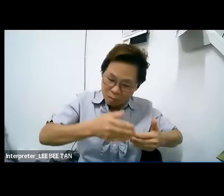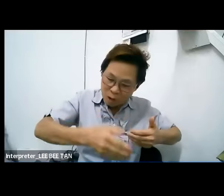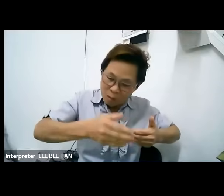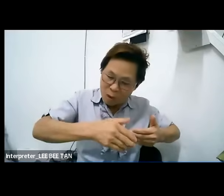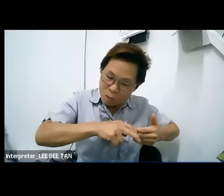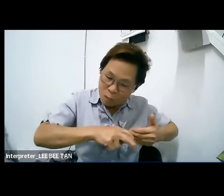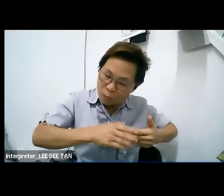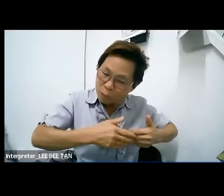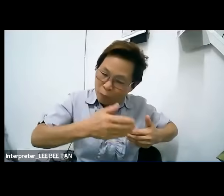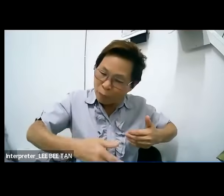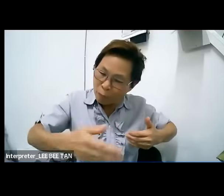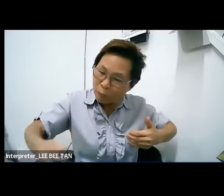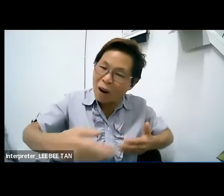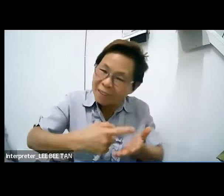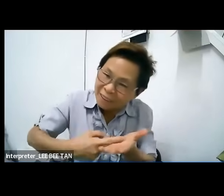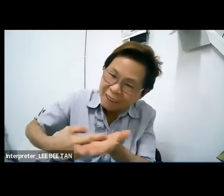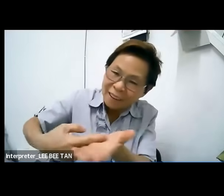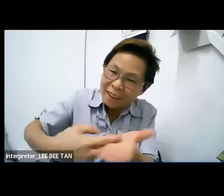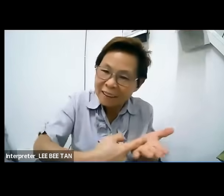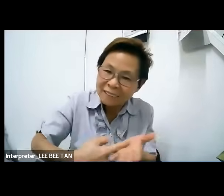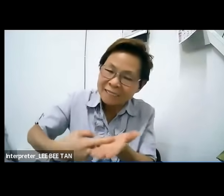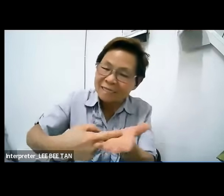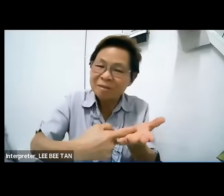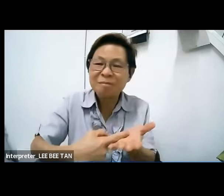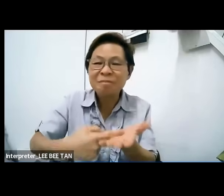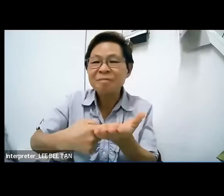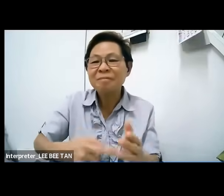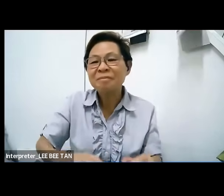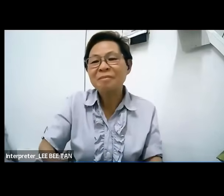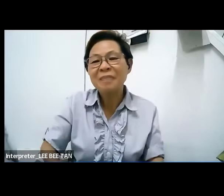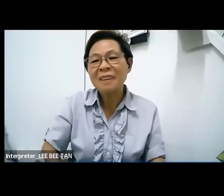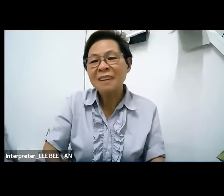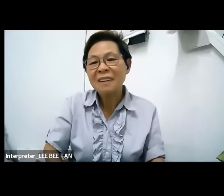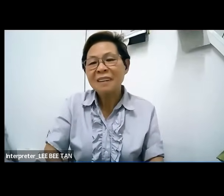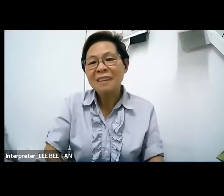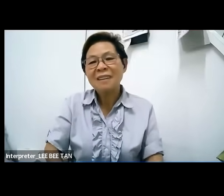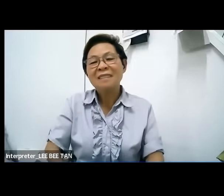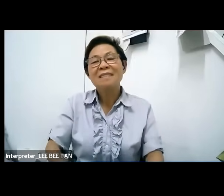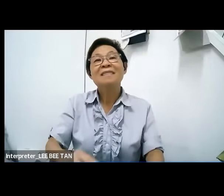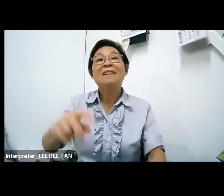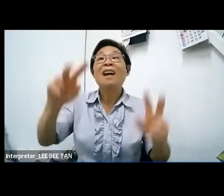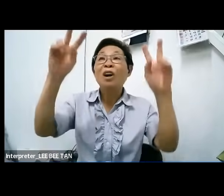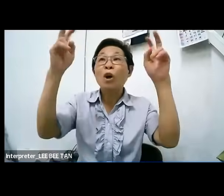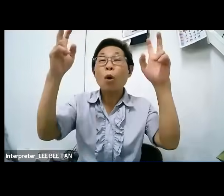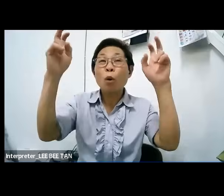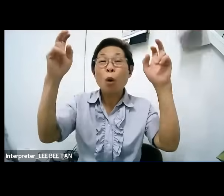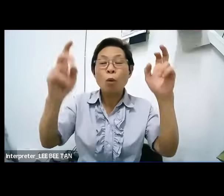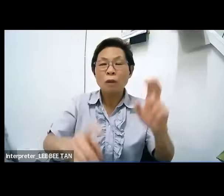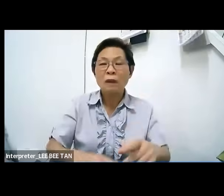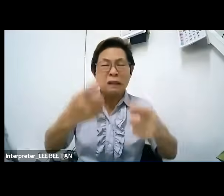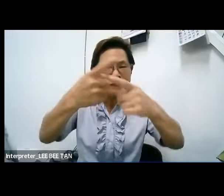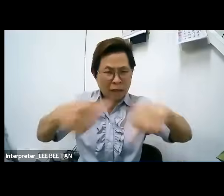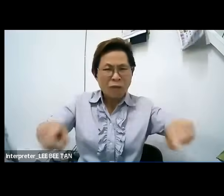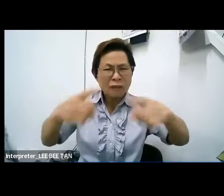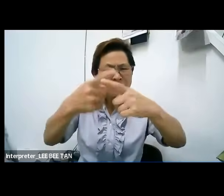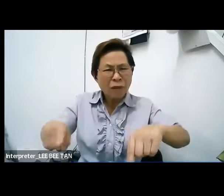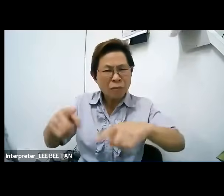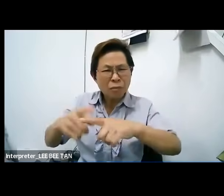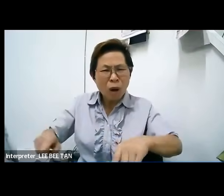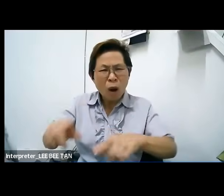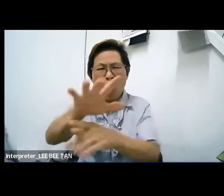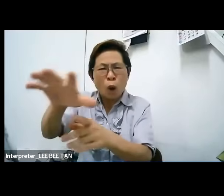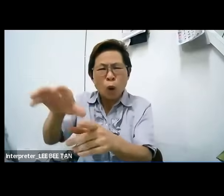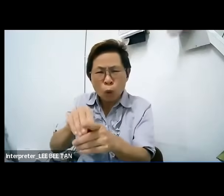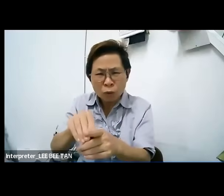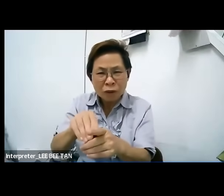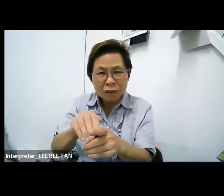insightful discussions and meaningful exchanges. The quote, "Diversity happens, inclusion